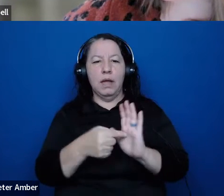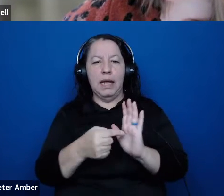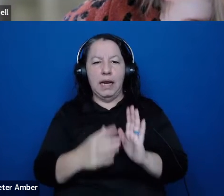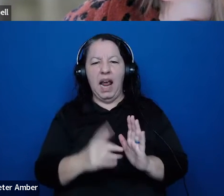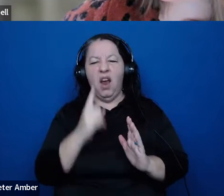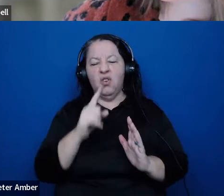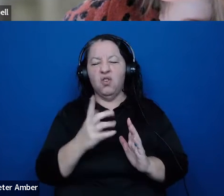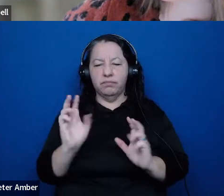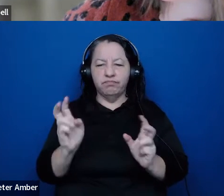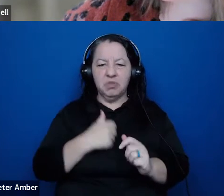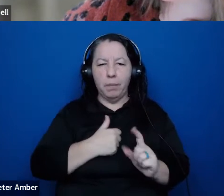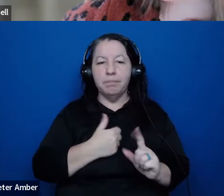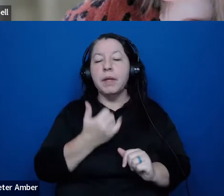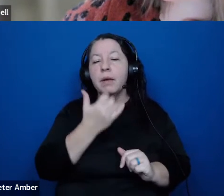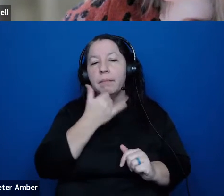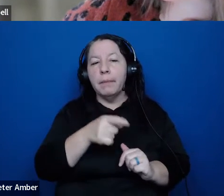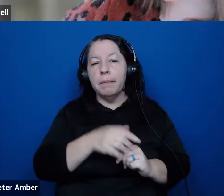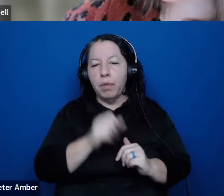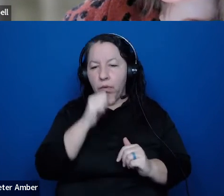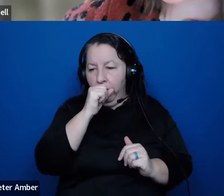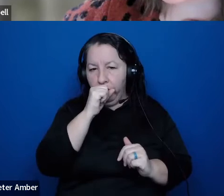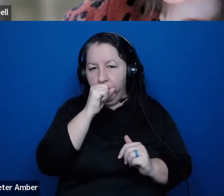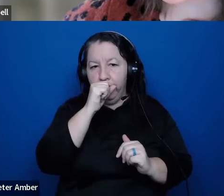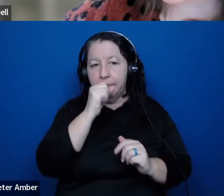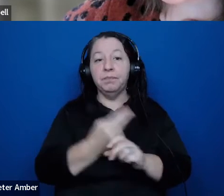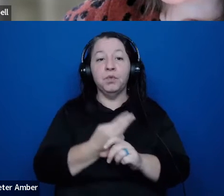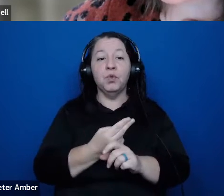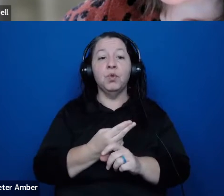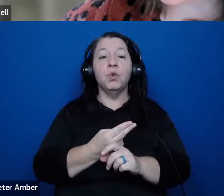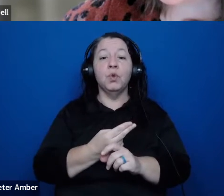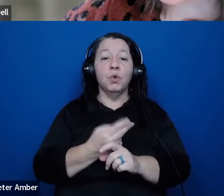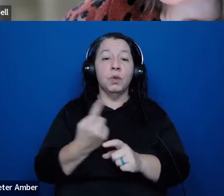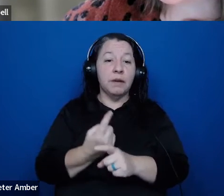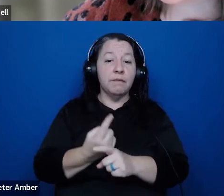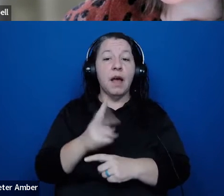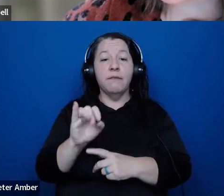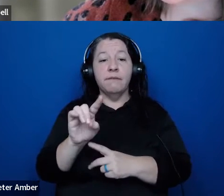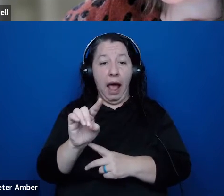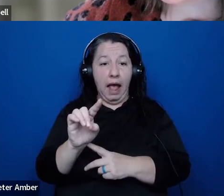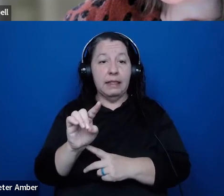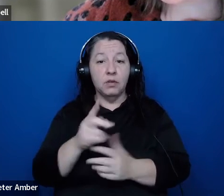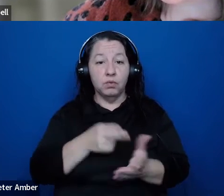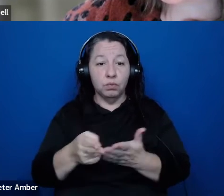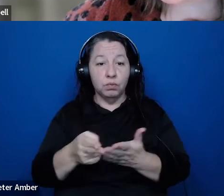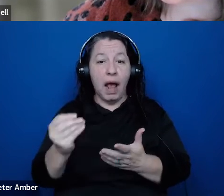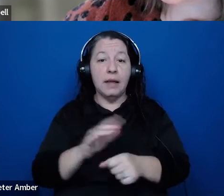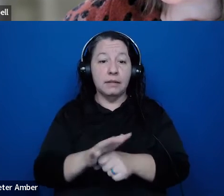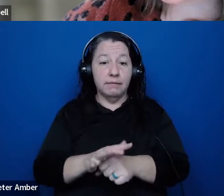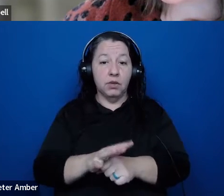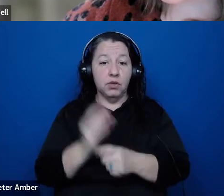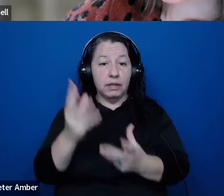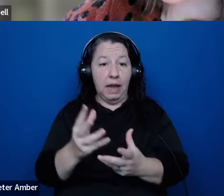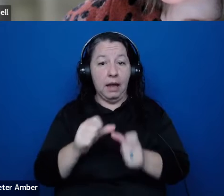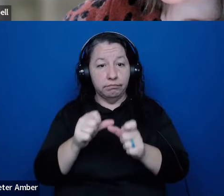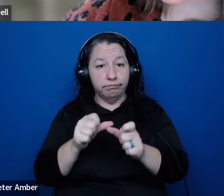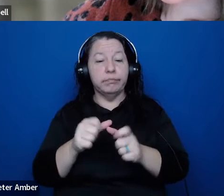Use valid, reliable, and sufficient data to inform decision-making. Maintain detailed